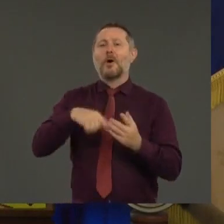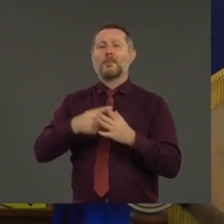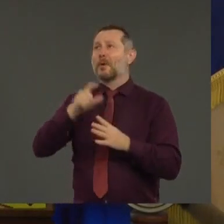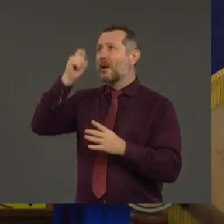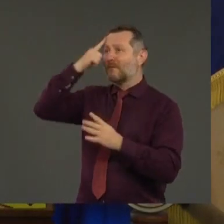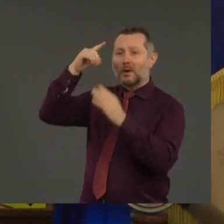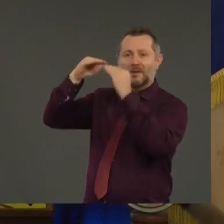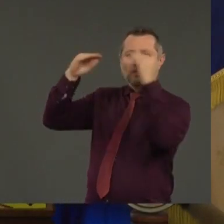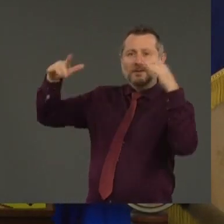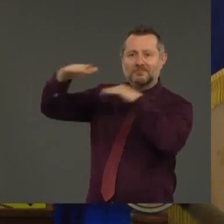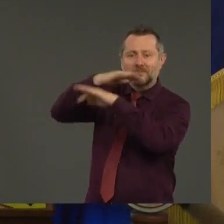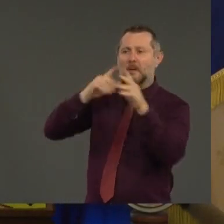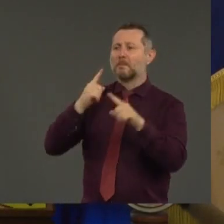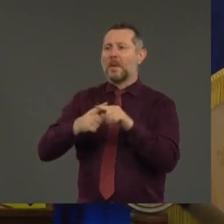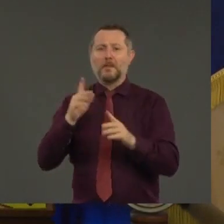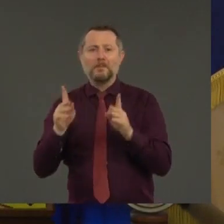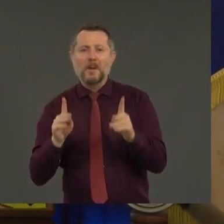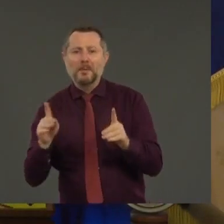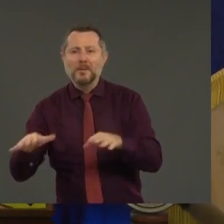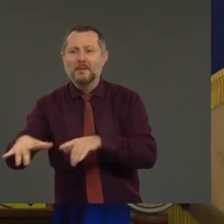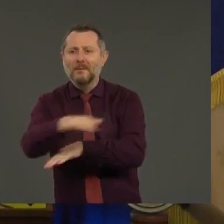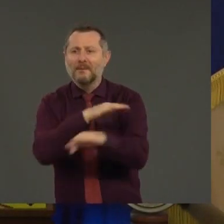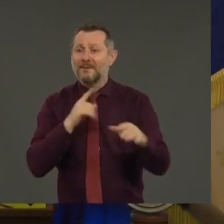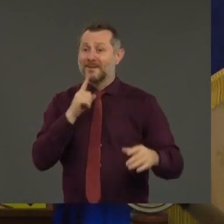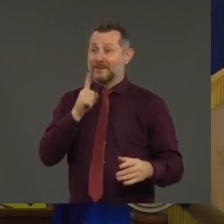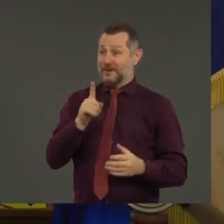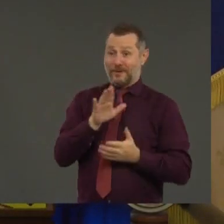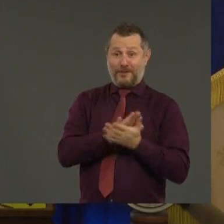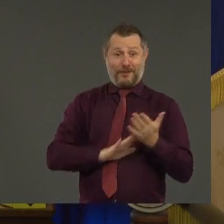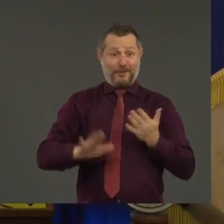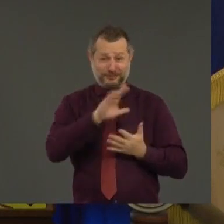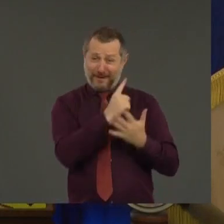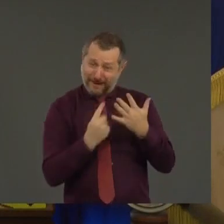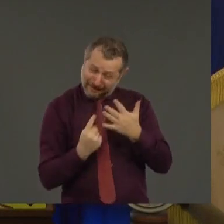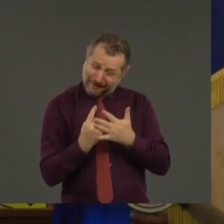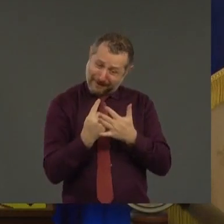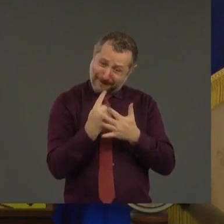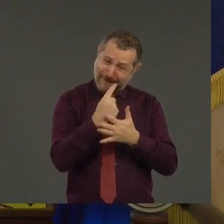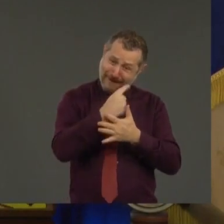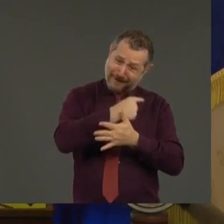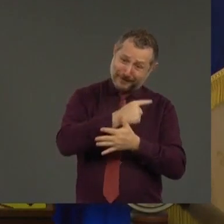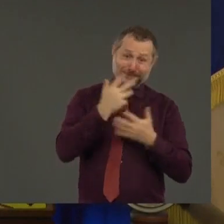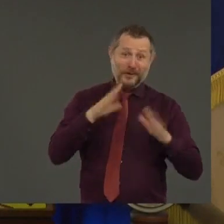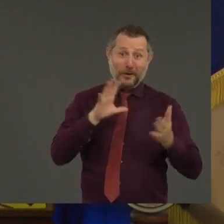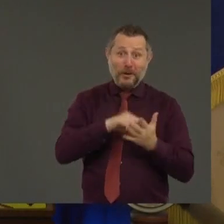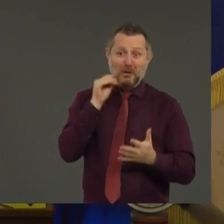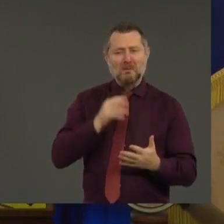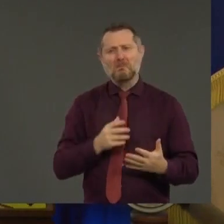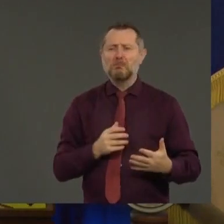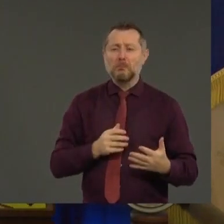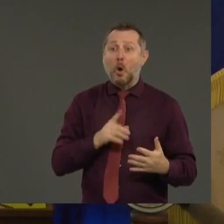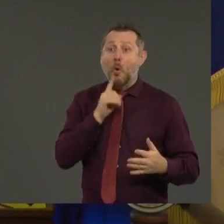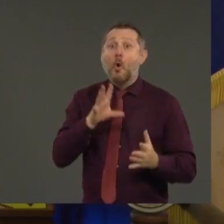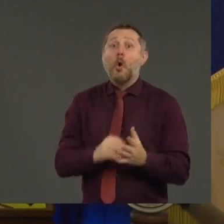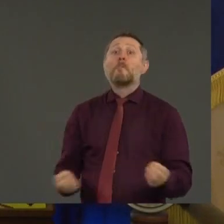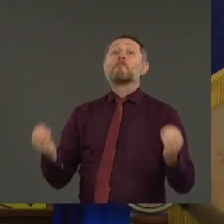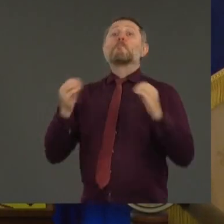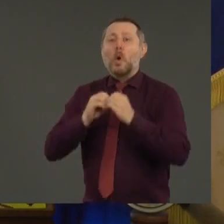people. That she had gotten an education just when she thought her education was over. She's